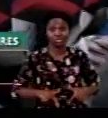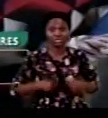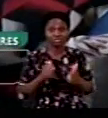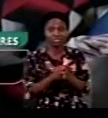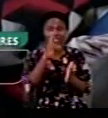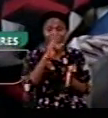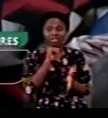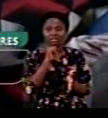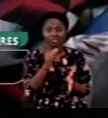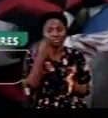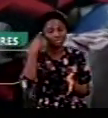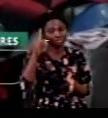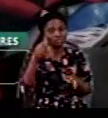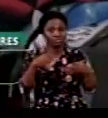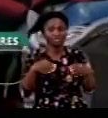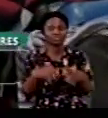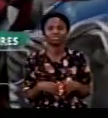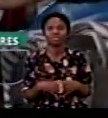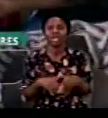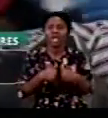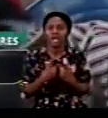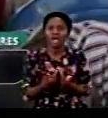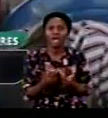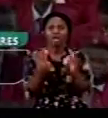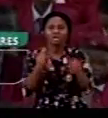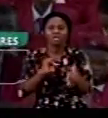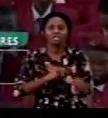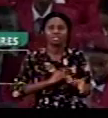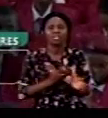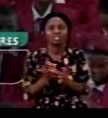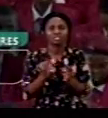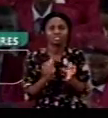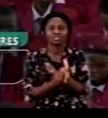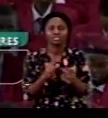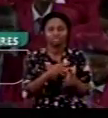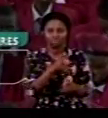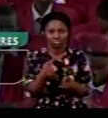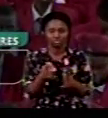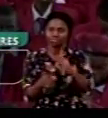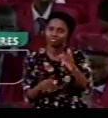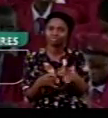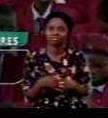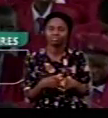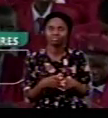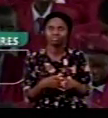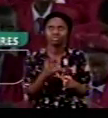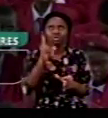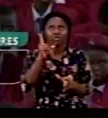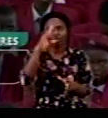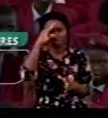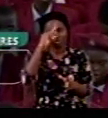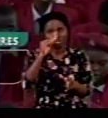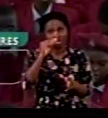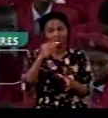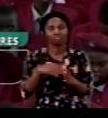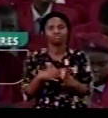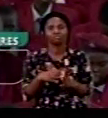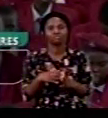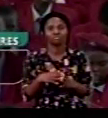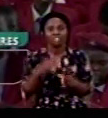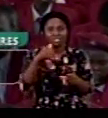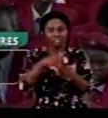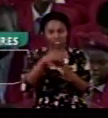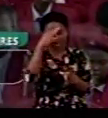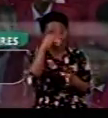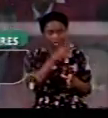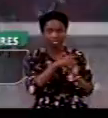his heart was soft. And when Elijah spoke to him, he went softly.